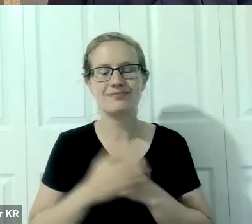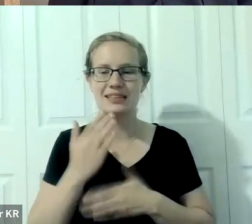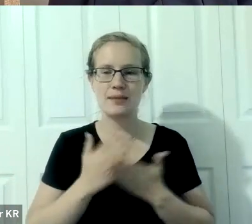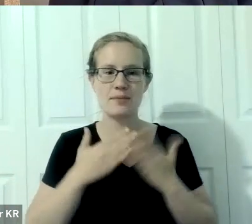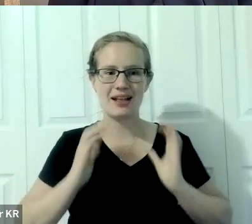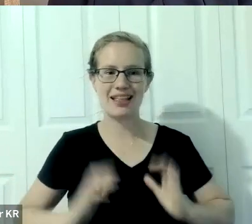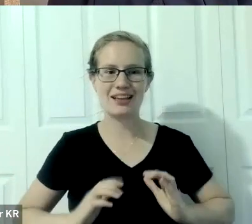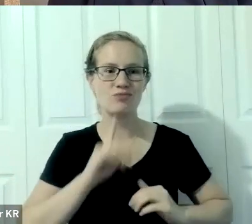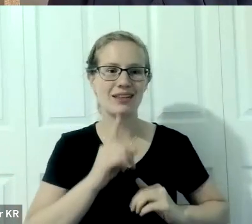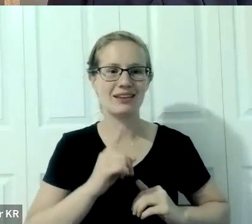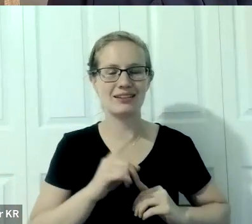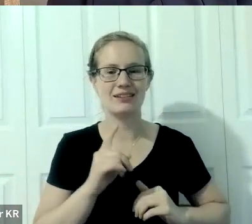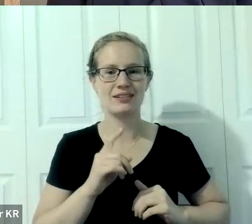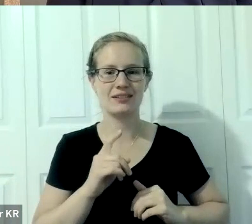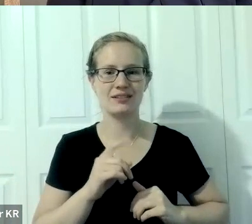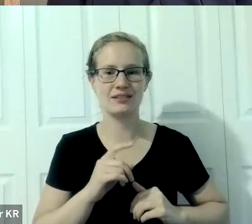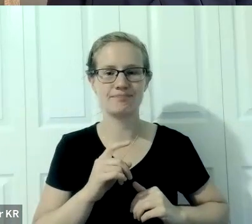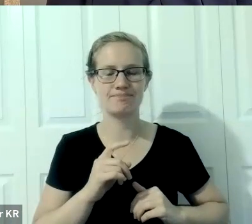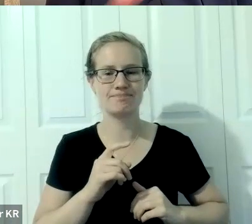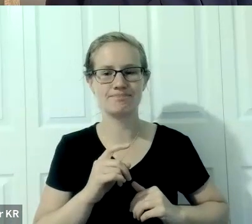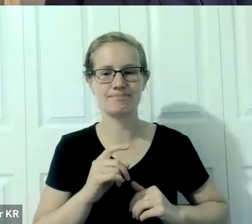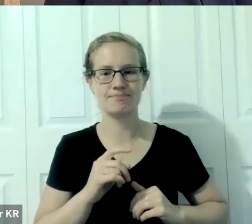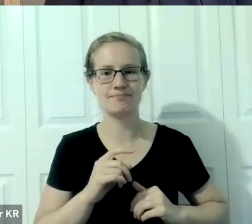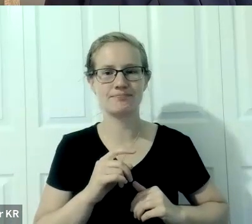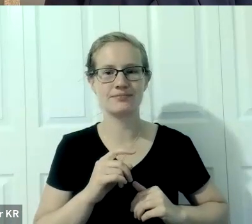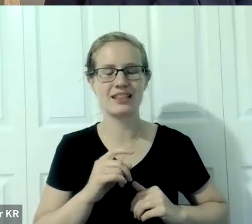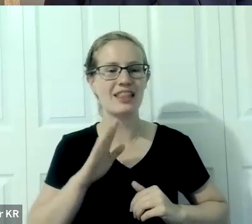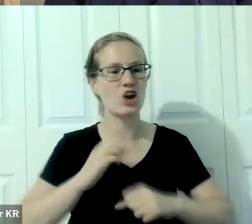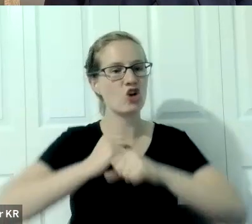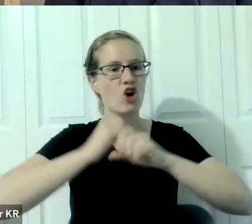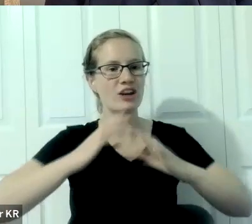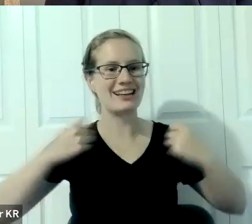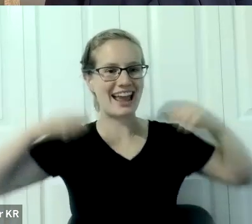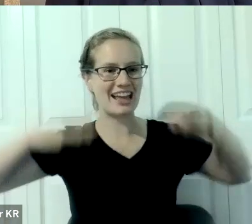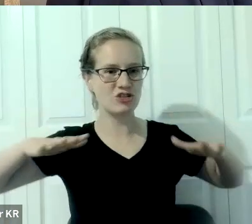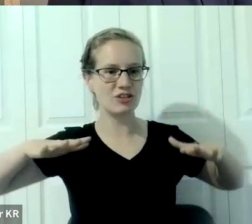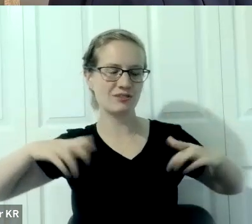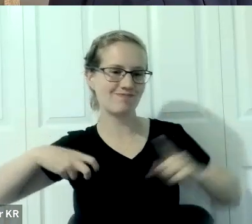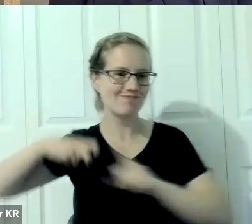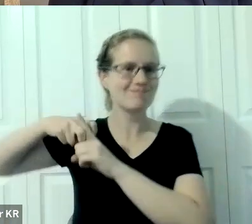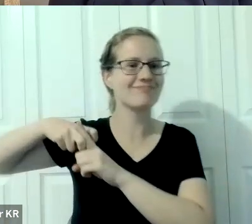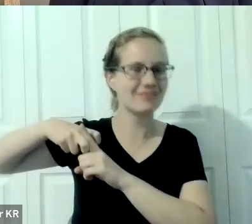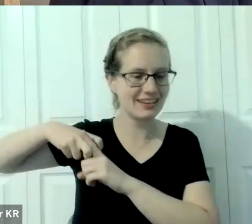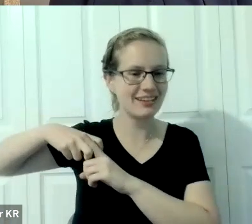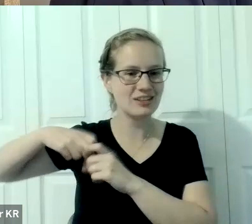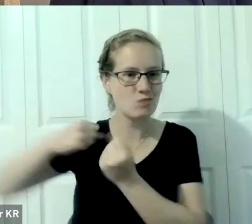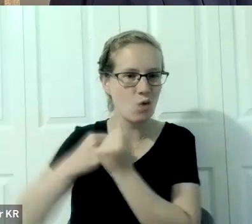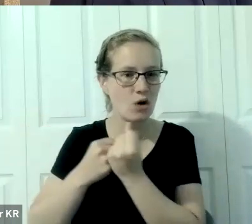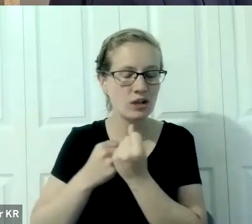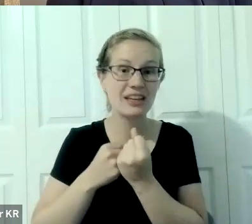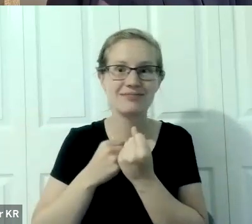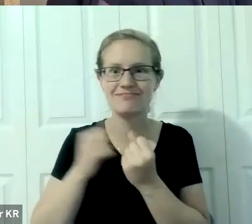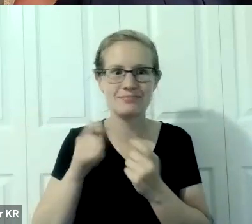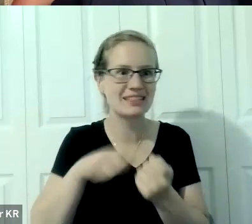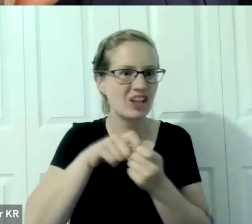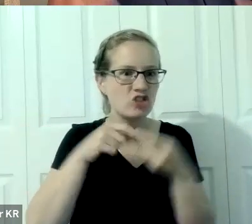have really kind of used their guardian angels as support, you know, especially when they're going through trauma.